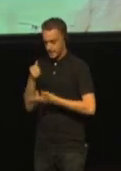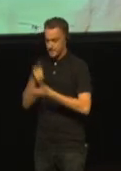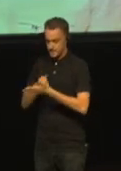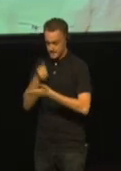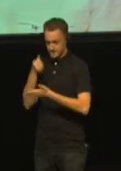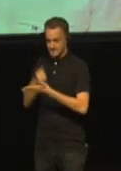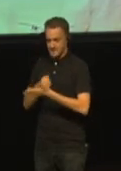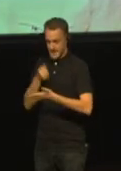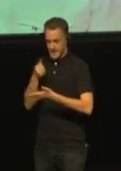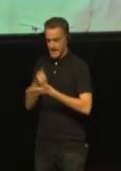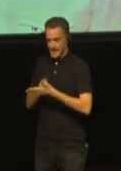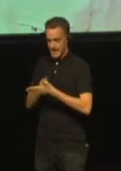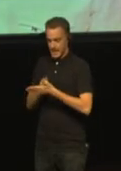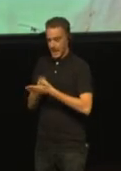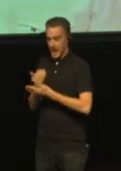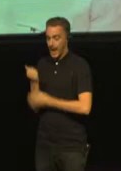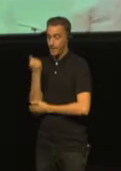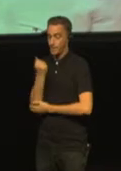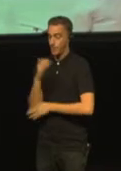service.